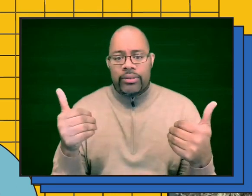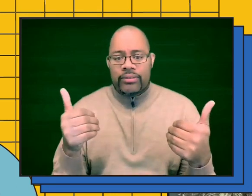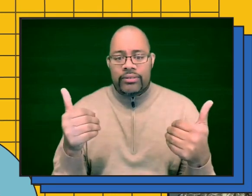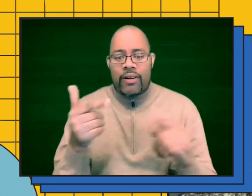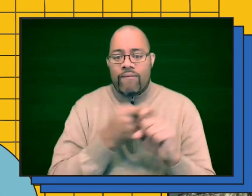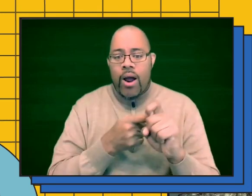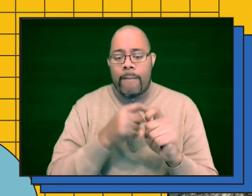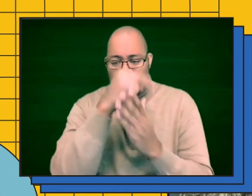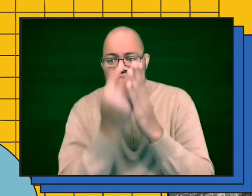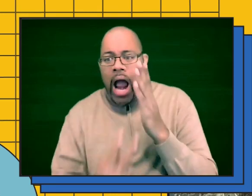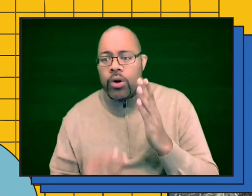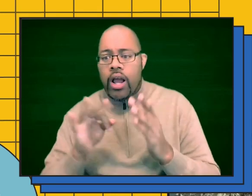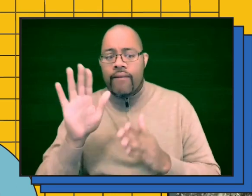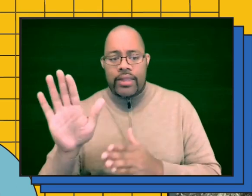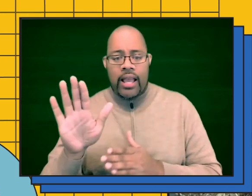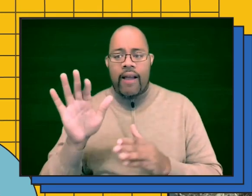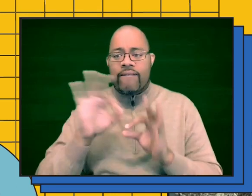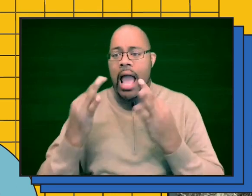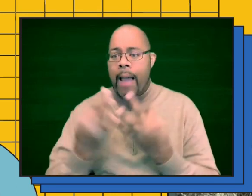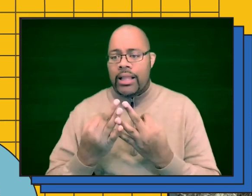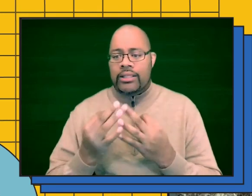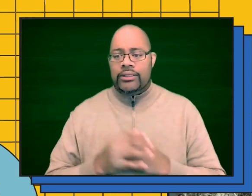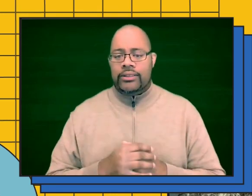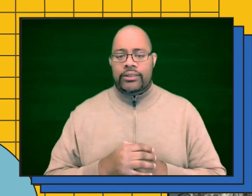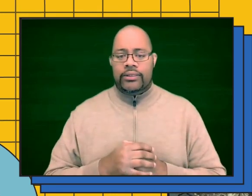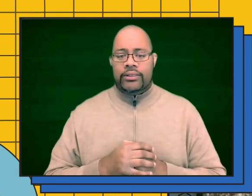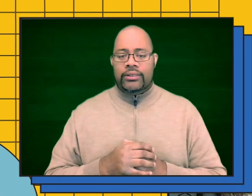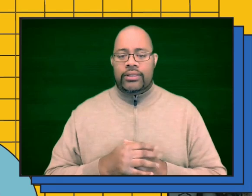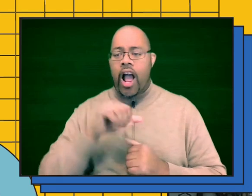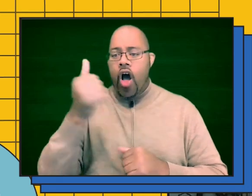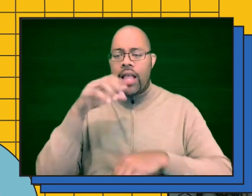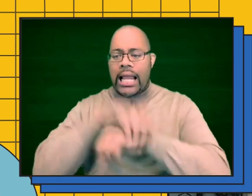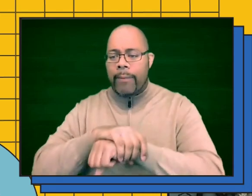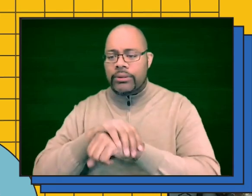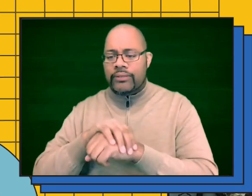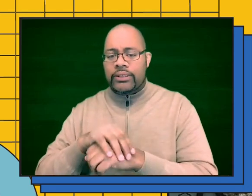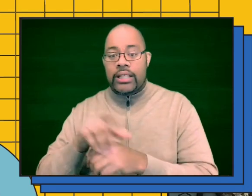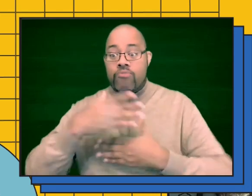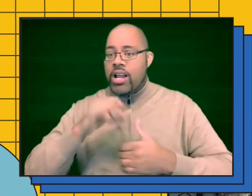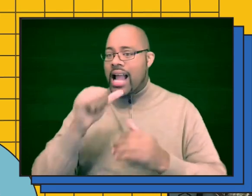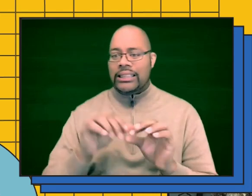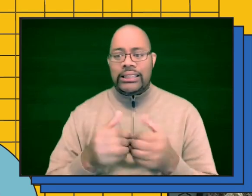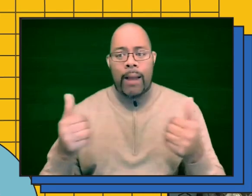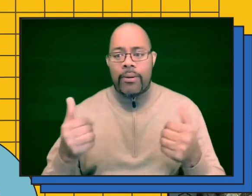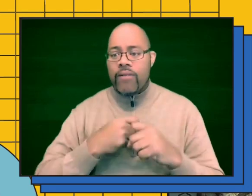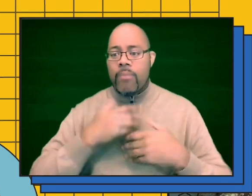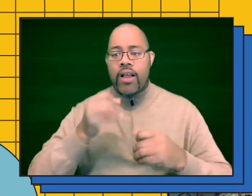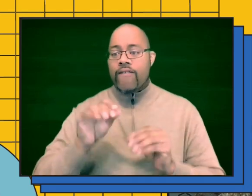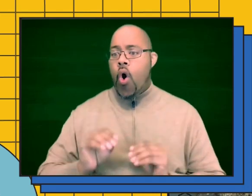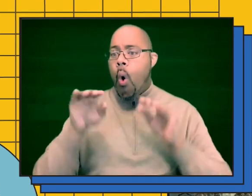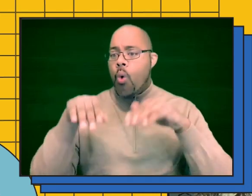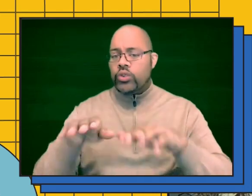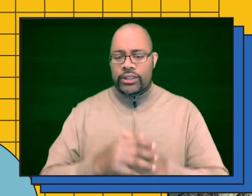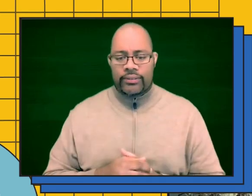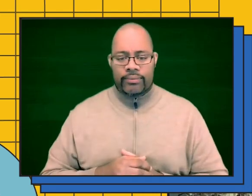separate from the drowning of their kin and fellow captives. Their breathing is not separate from the breathing